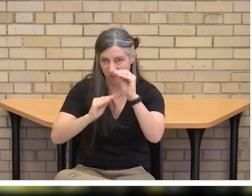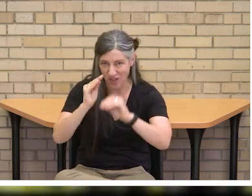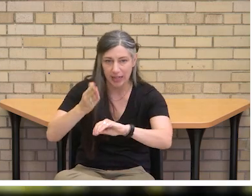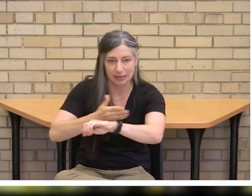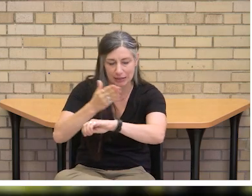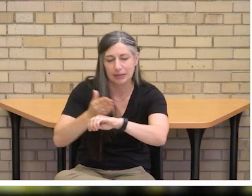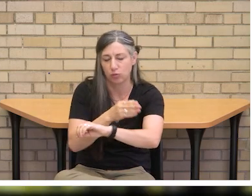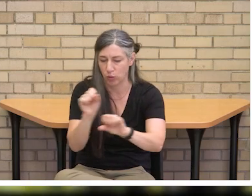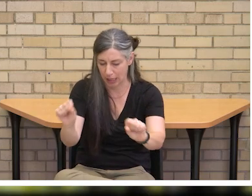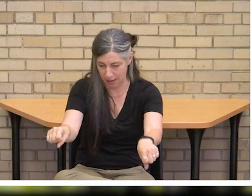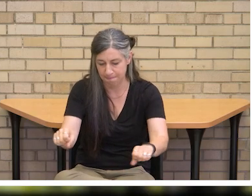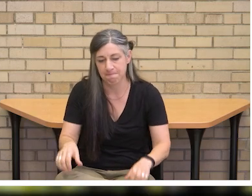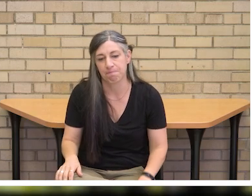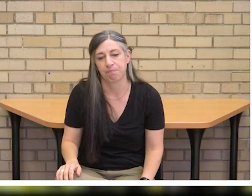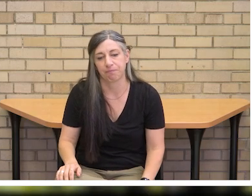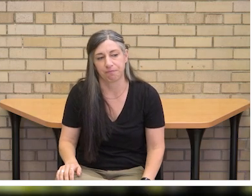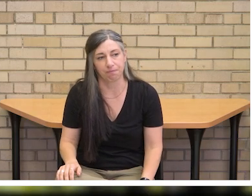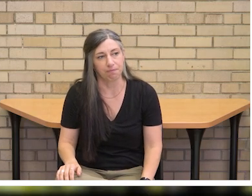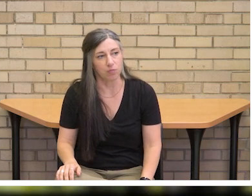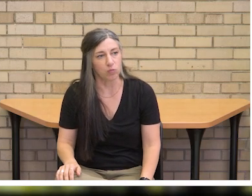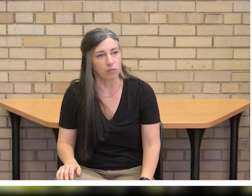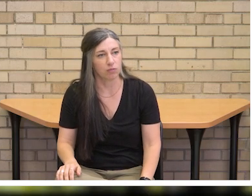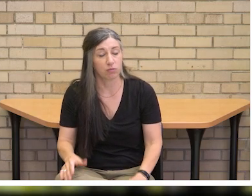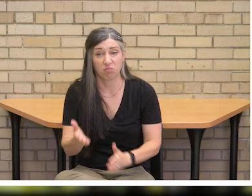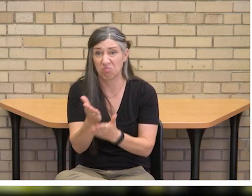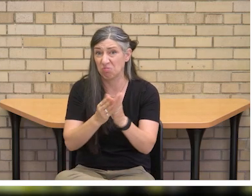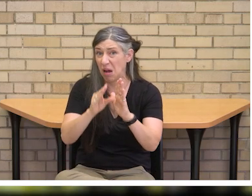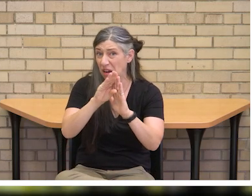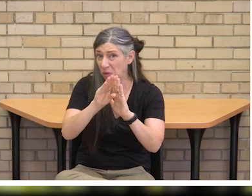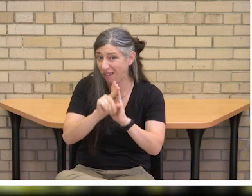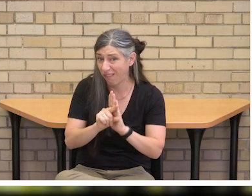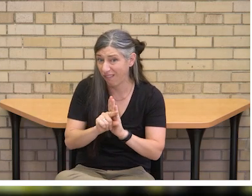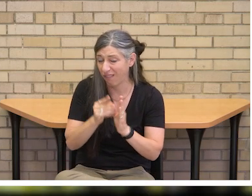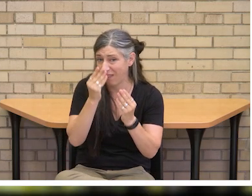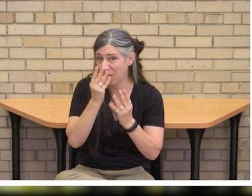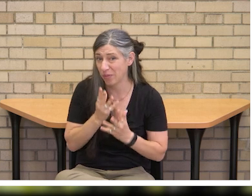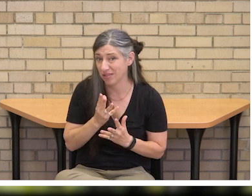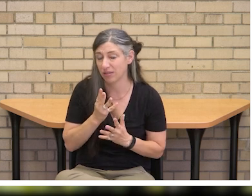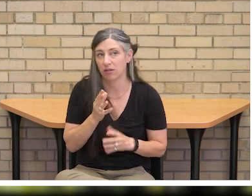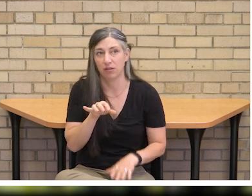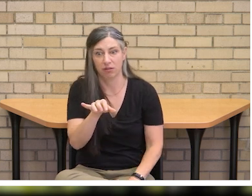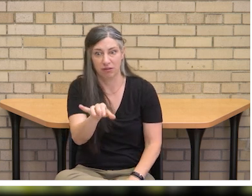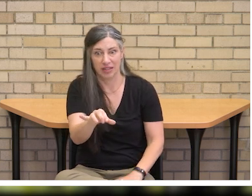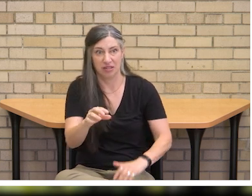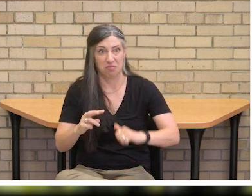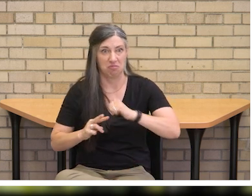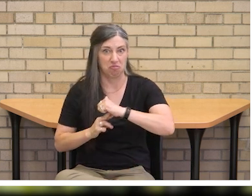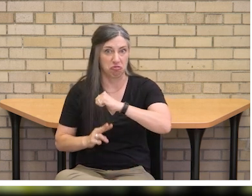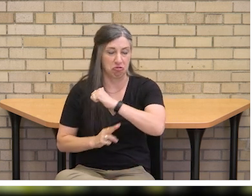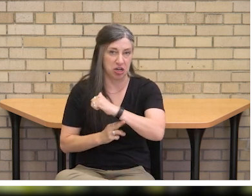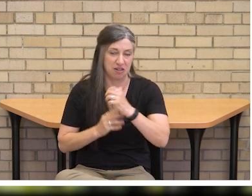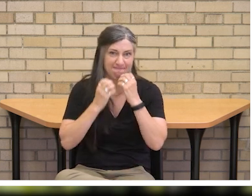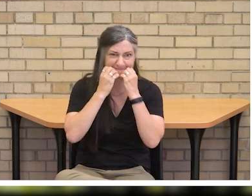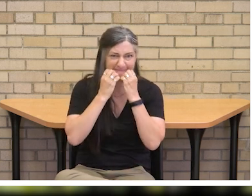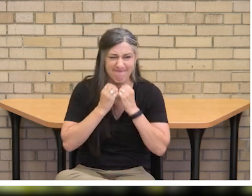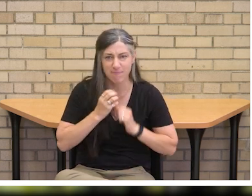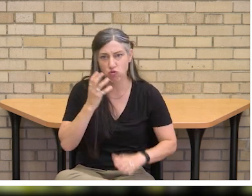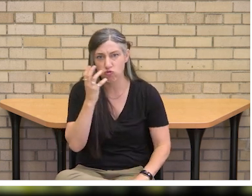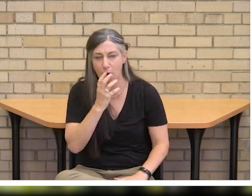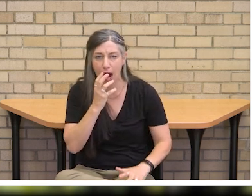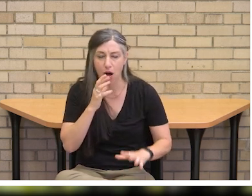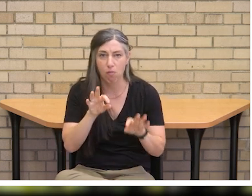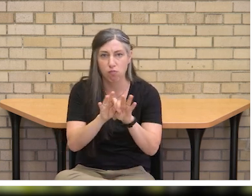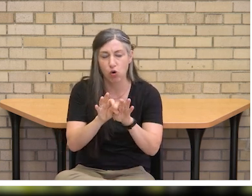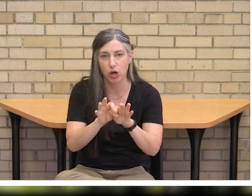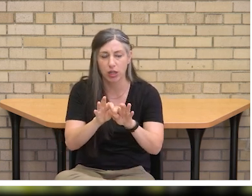little bit of background, some of the elements that make this such a historic structure